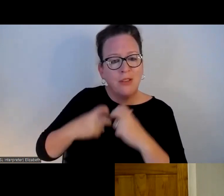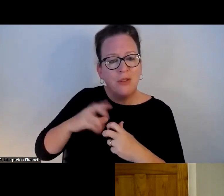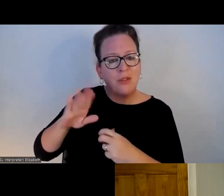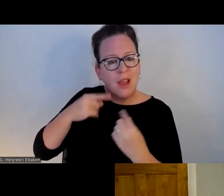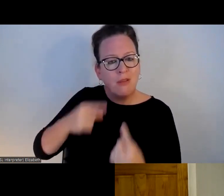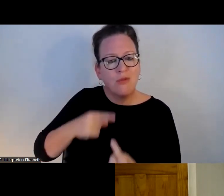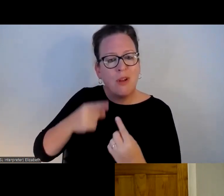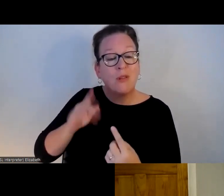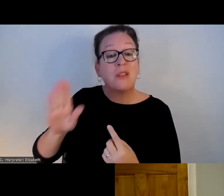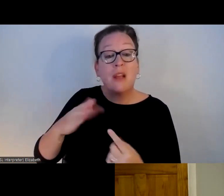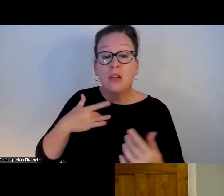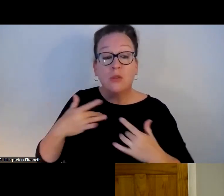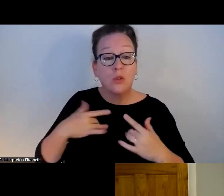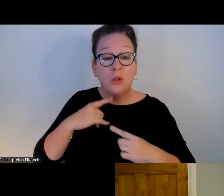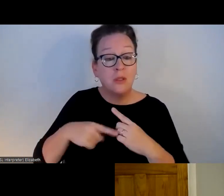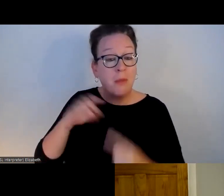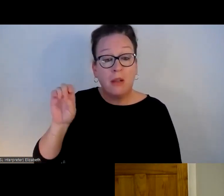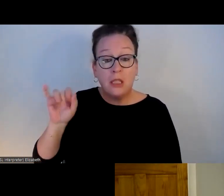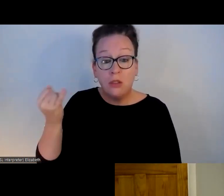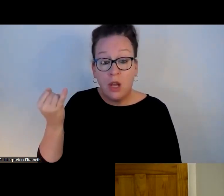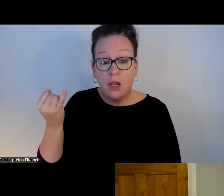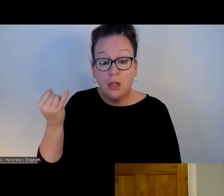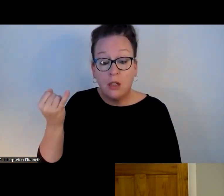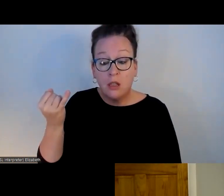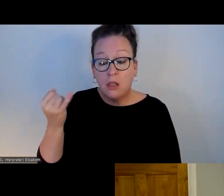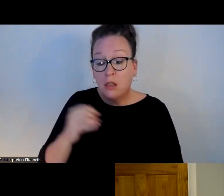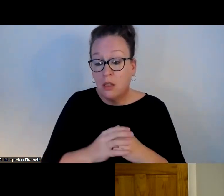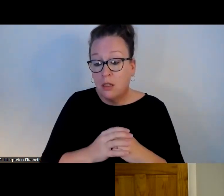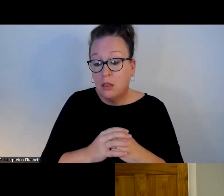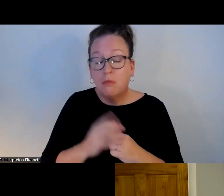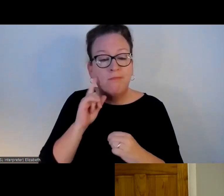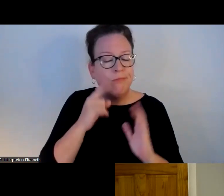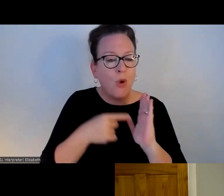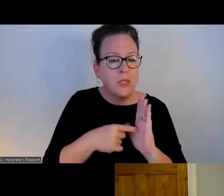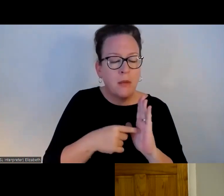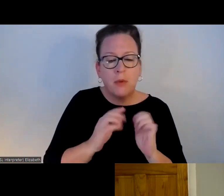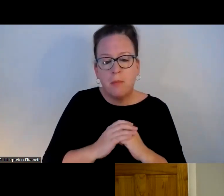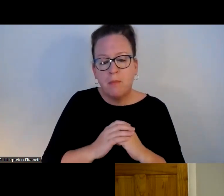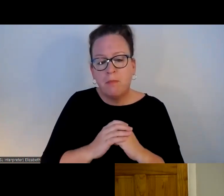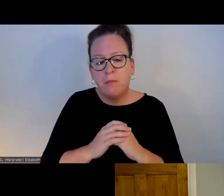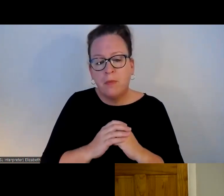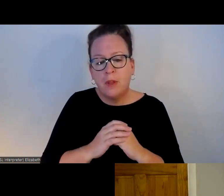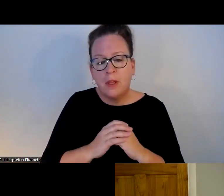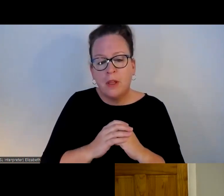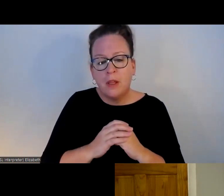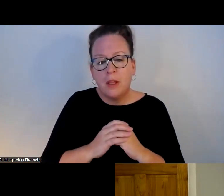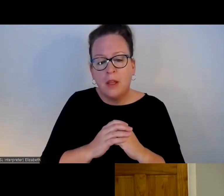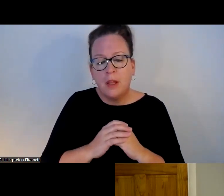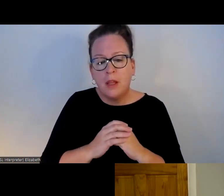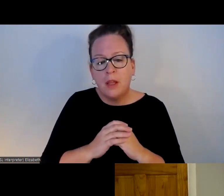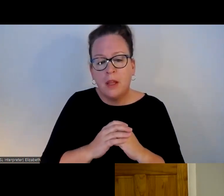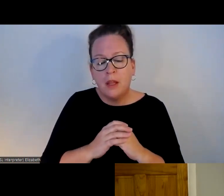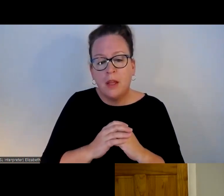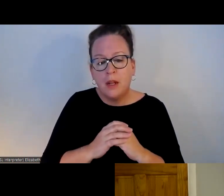around environmental justice? So one would be really talking back to